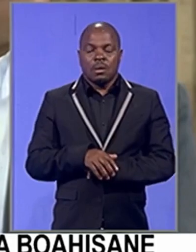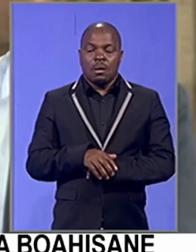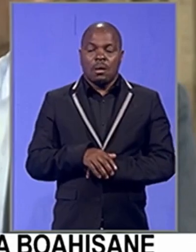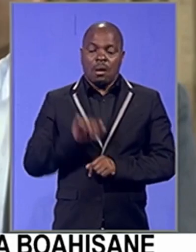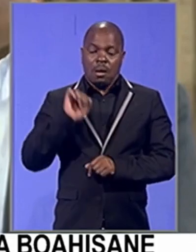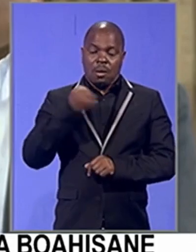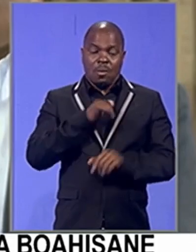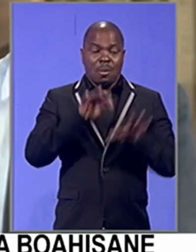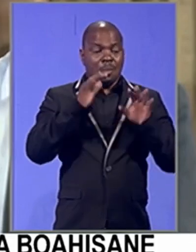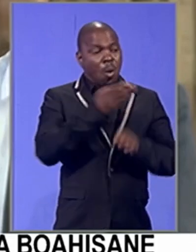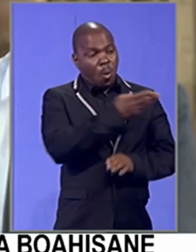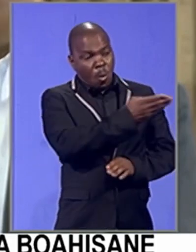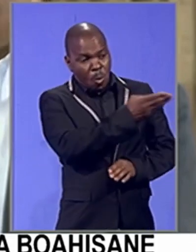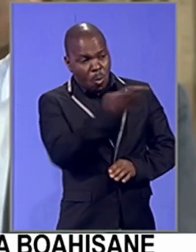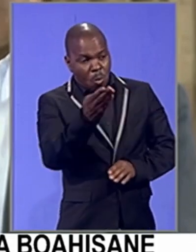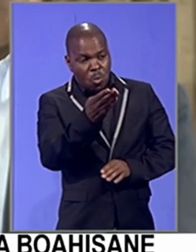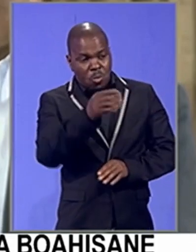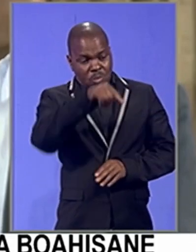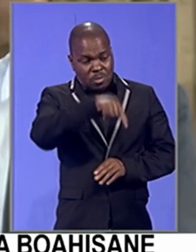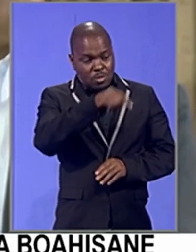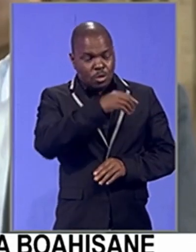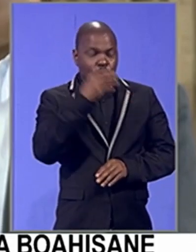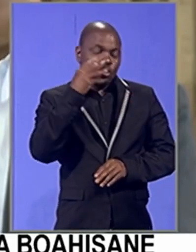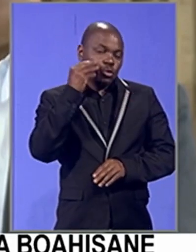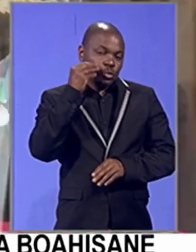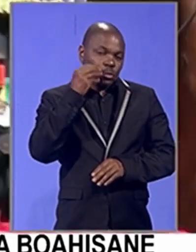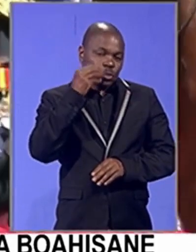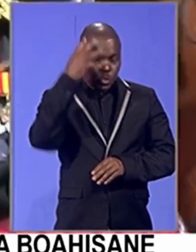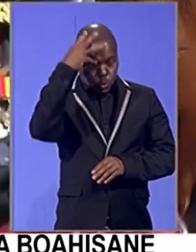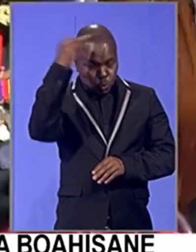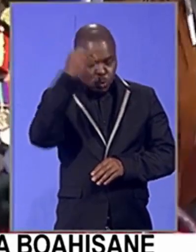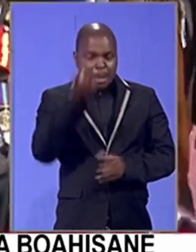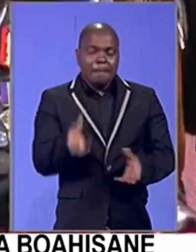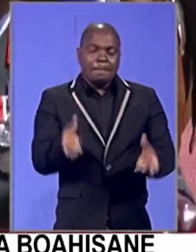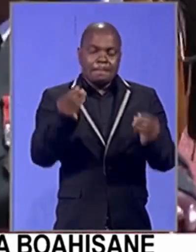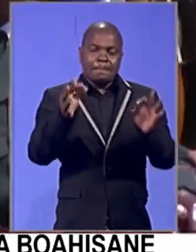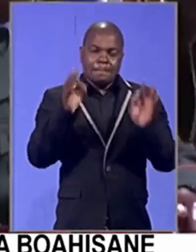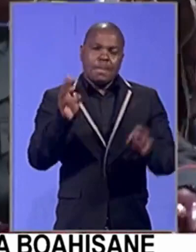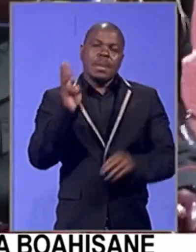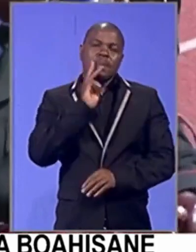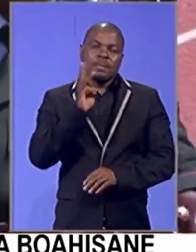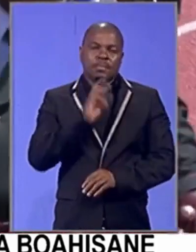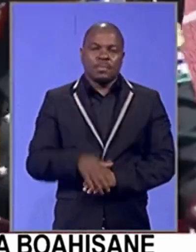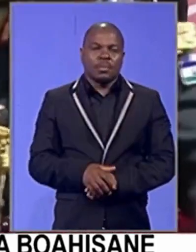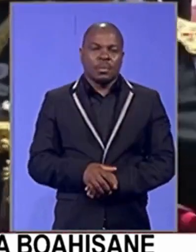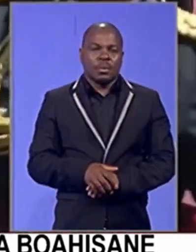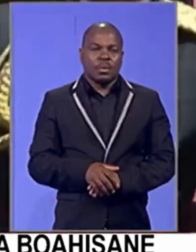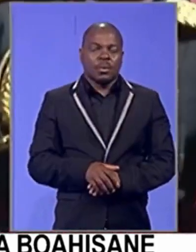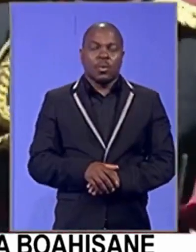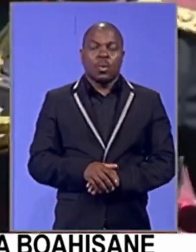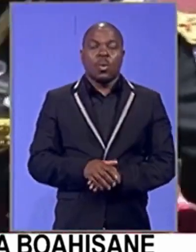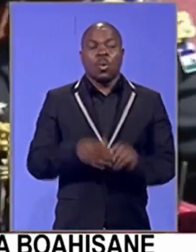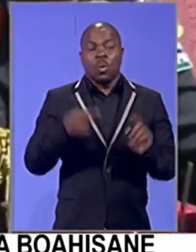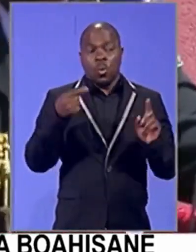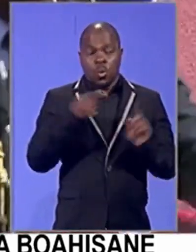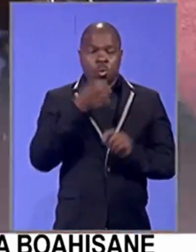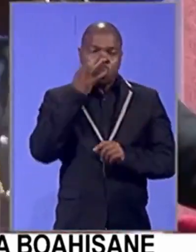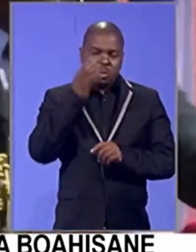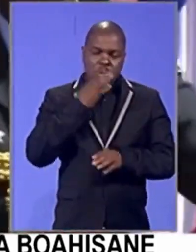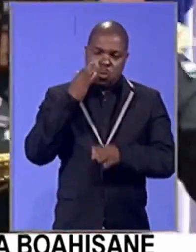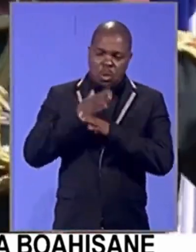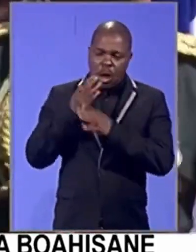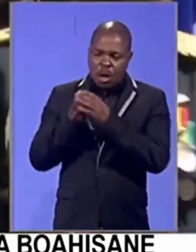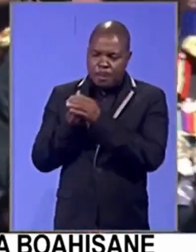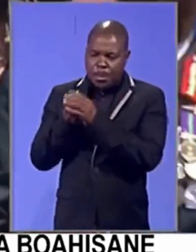Basotho ba rona bohle naha ka kakaretso bana le metsi. O bolela hore ho betlwa ha mesebetsi ho tla